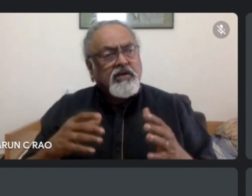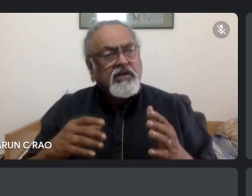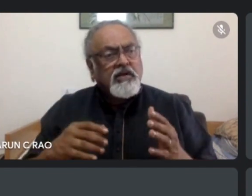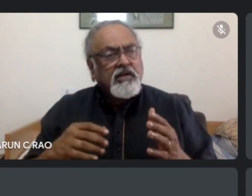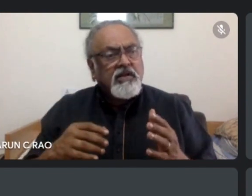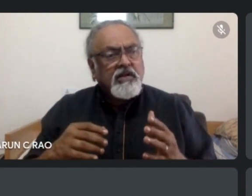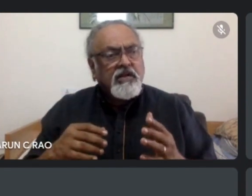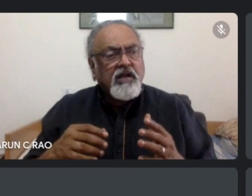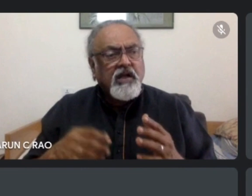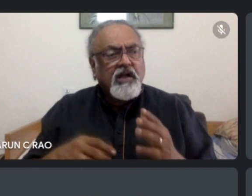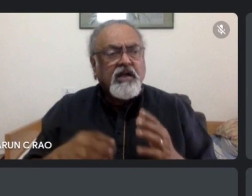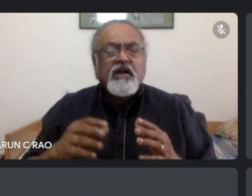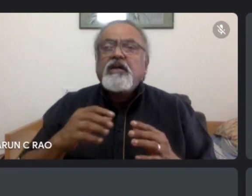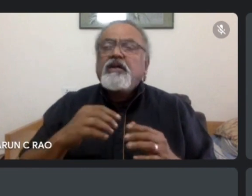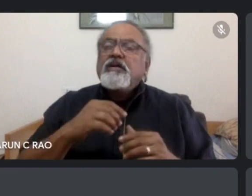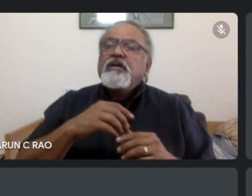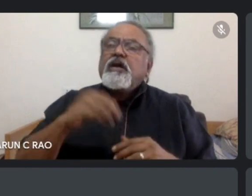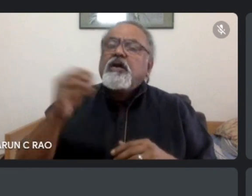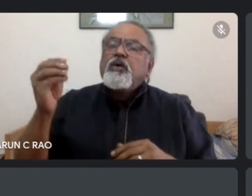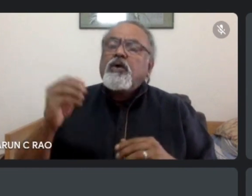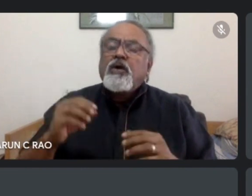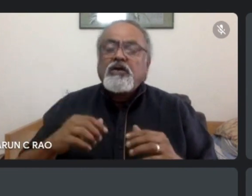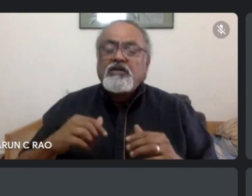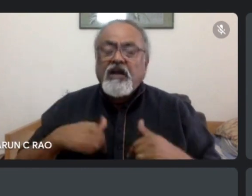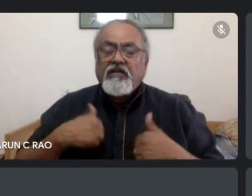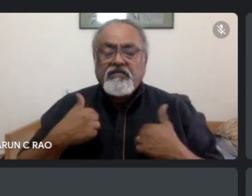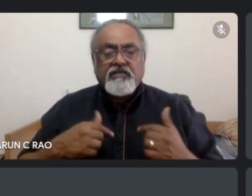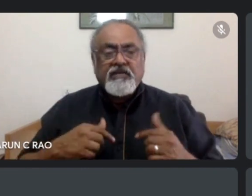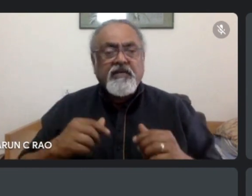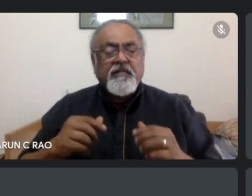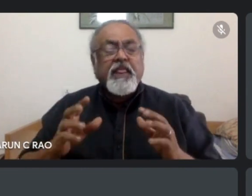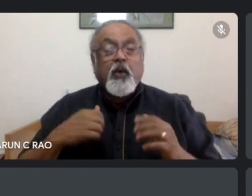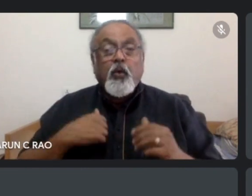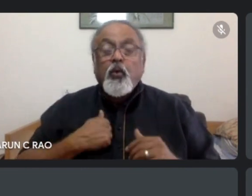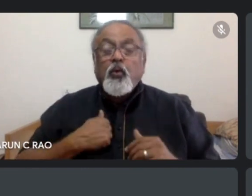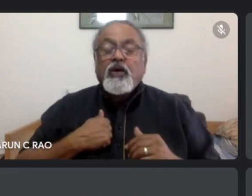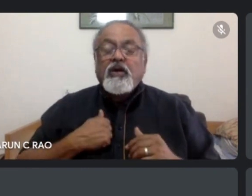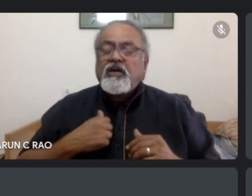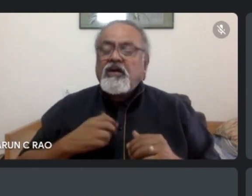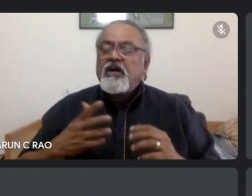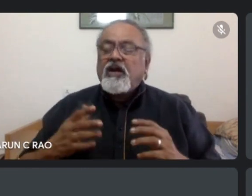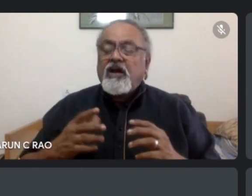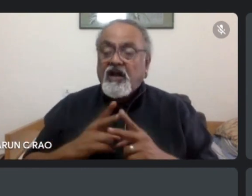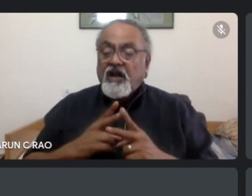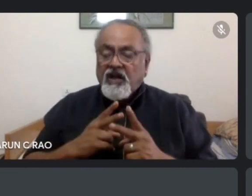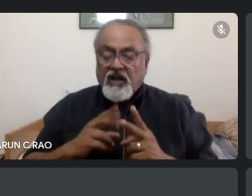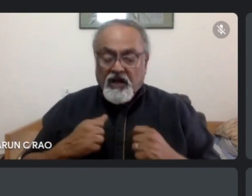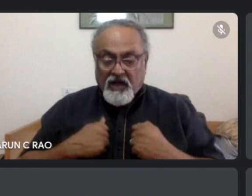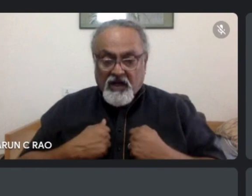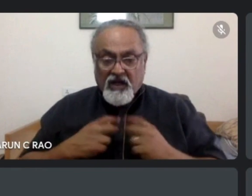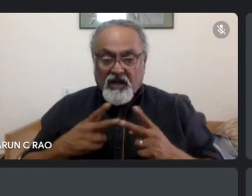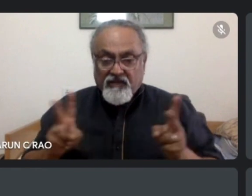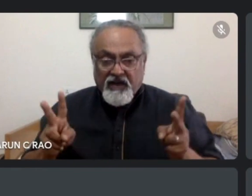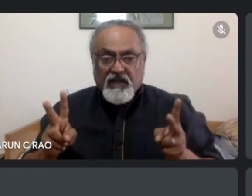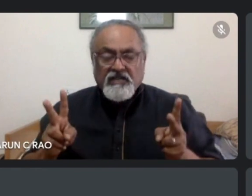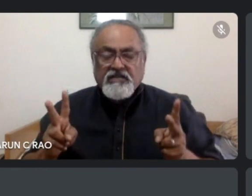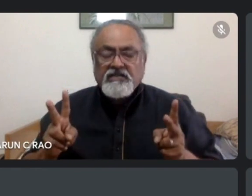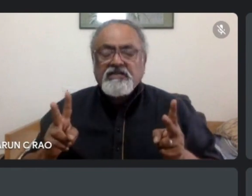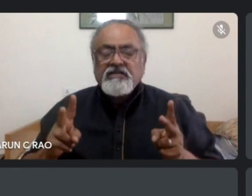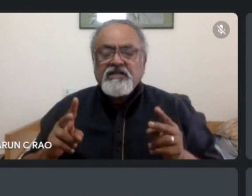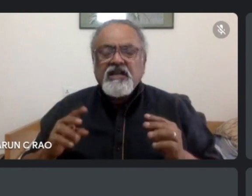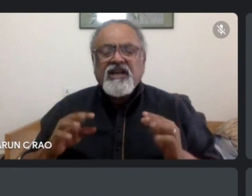of desensitization of my own to differences, because one thing that I